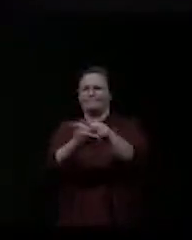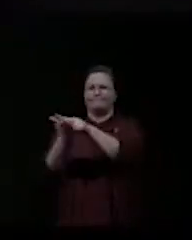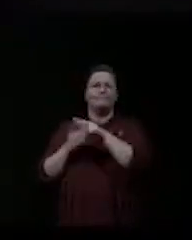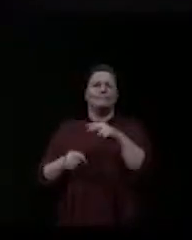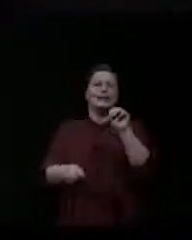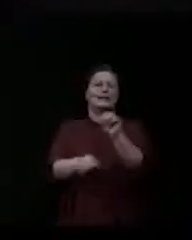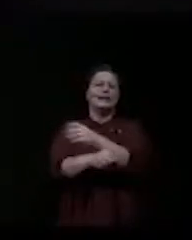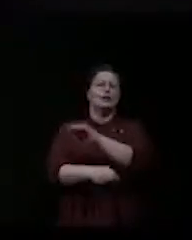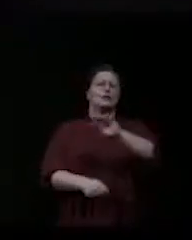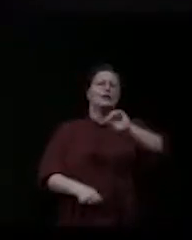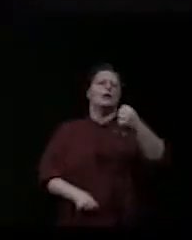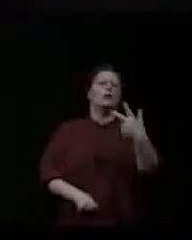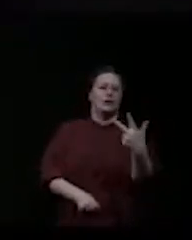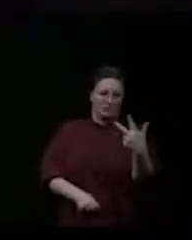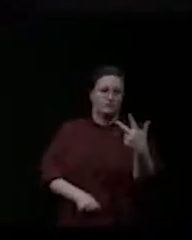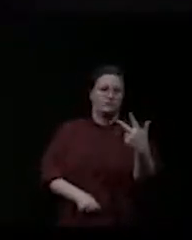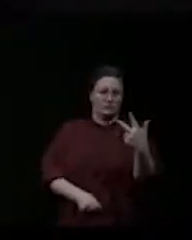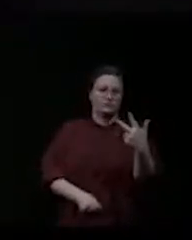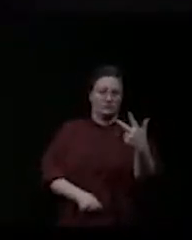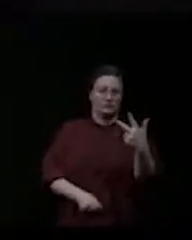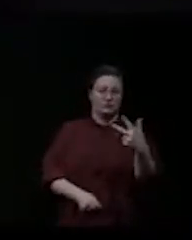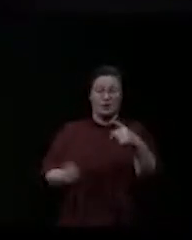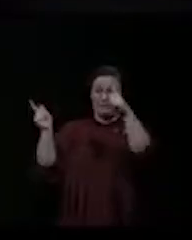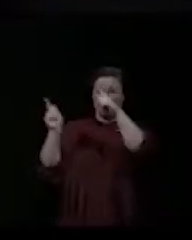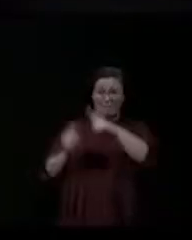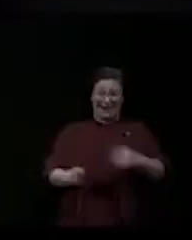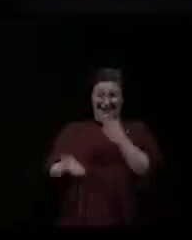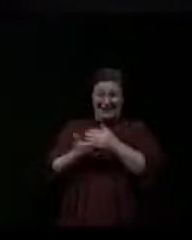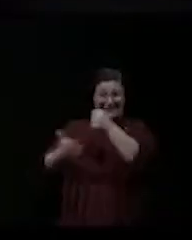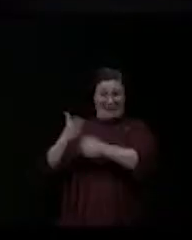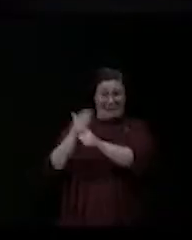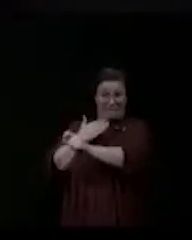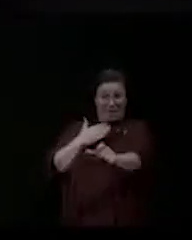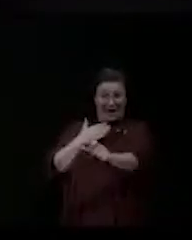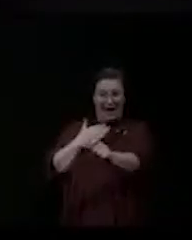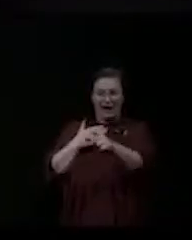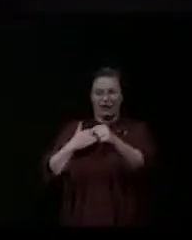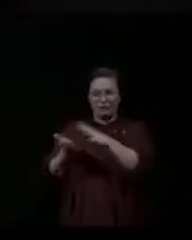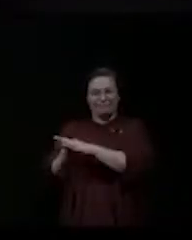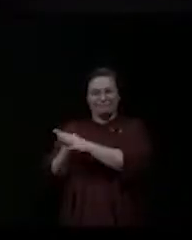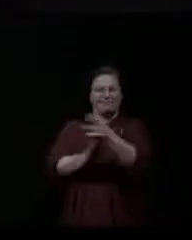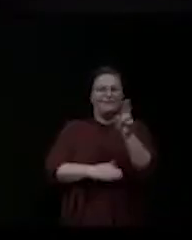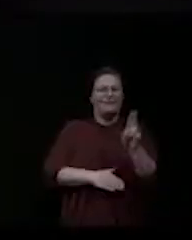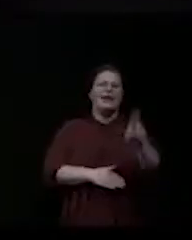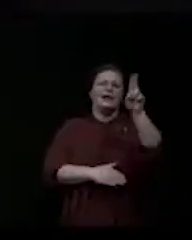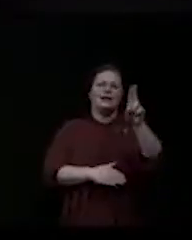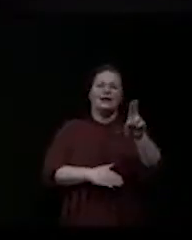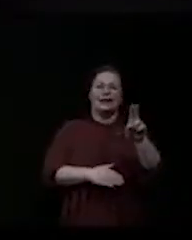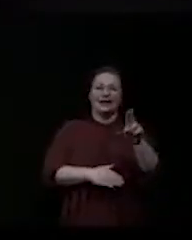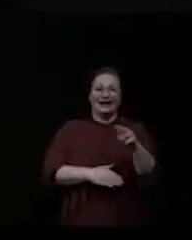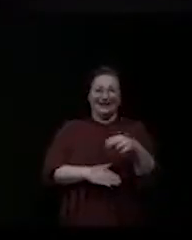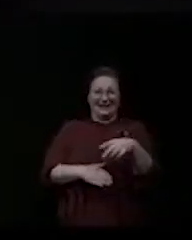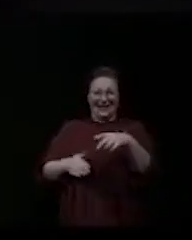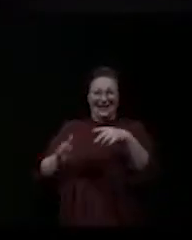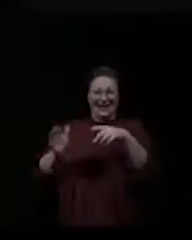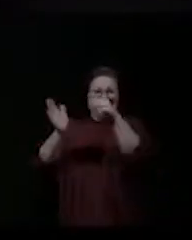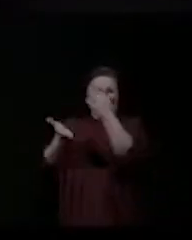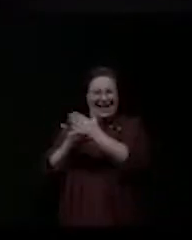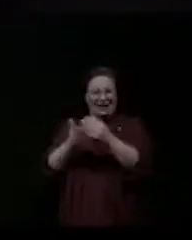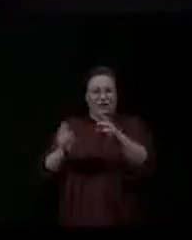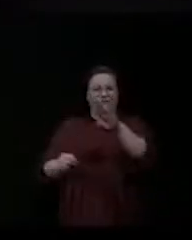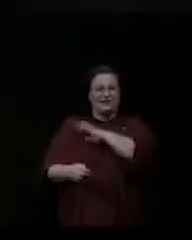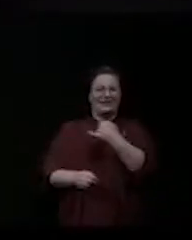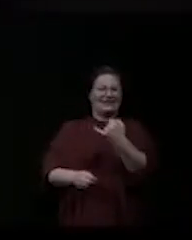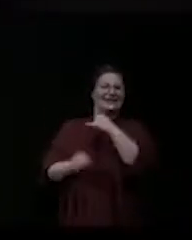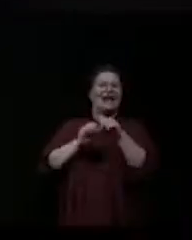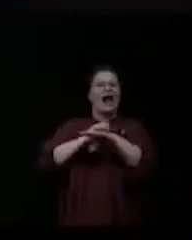1998, and human rights defenders help realize the rights articulated in